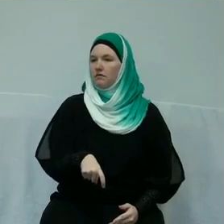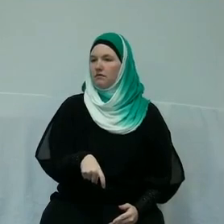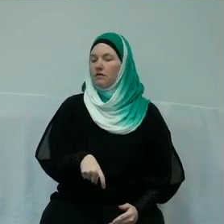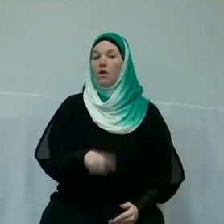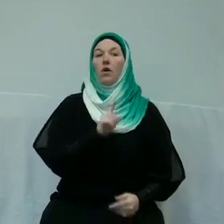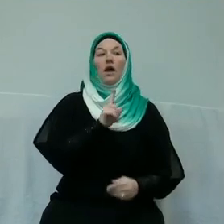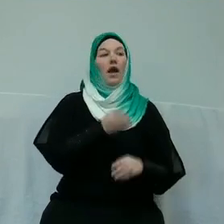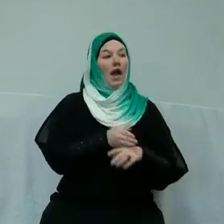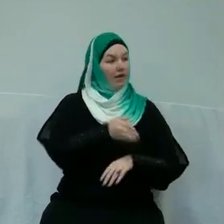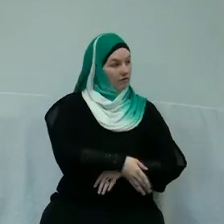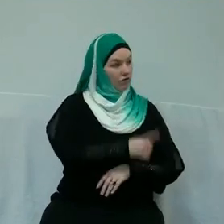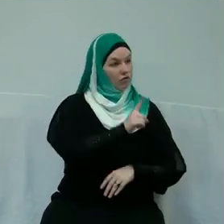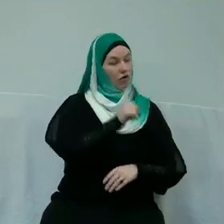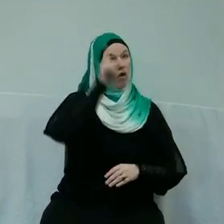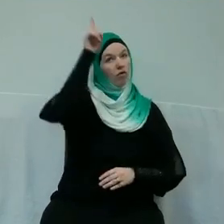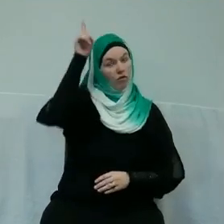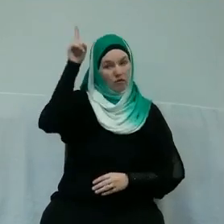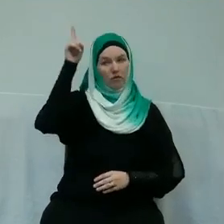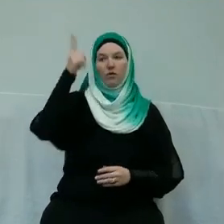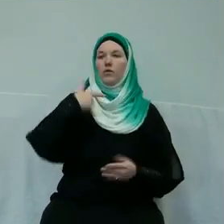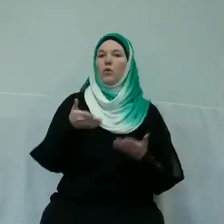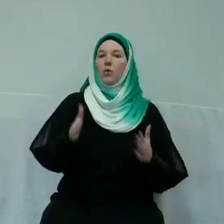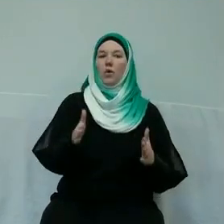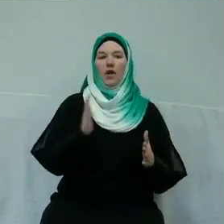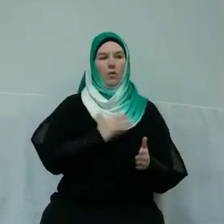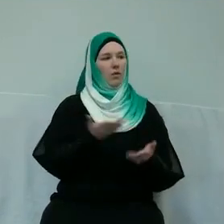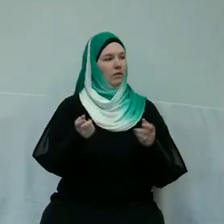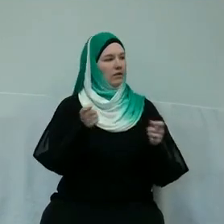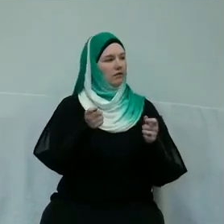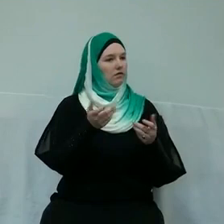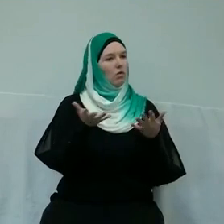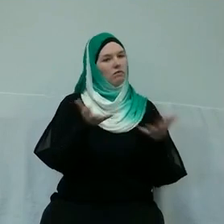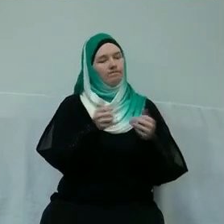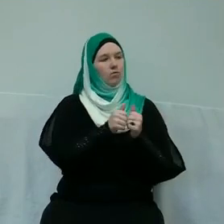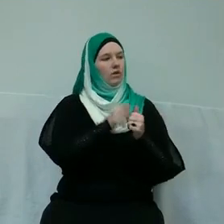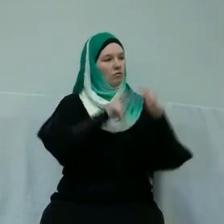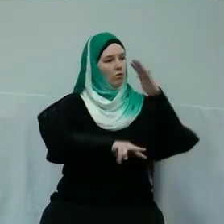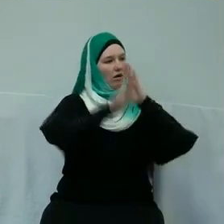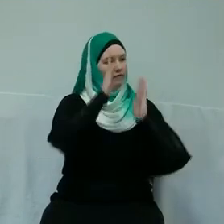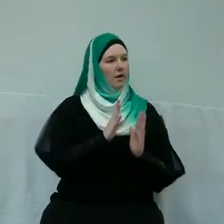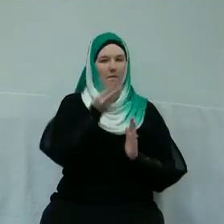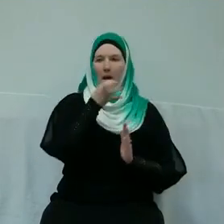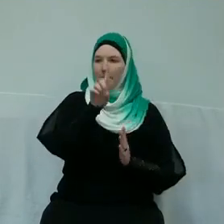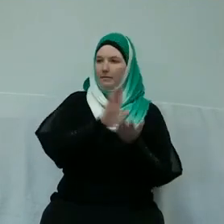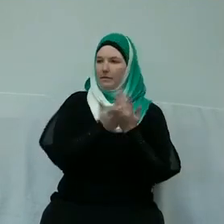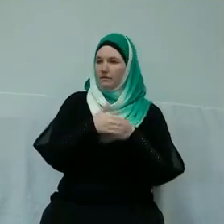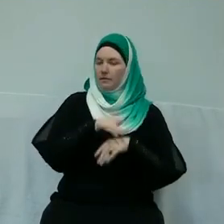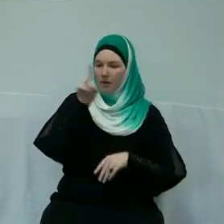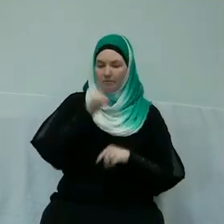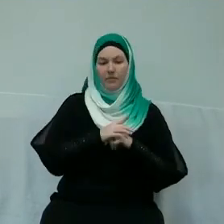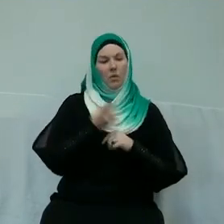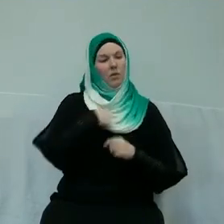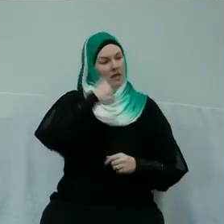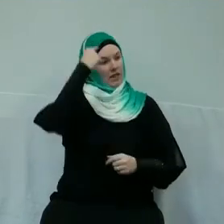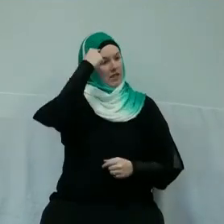comes our way of dealing with the Prophet sallallahu alaihi wasallam. Some of us think that because the